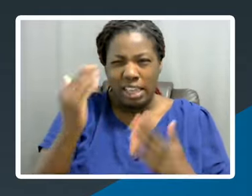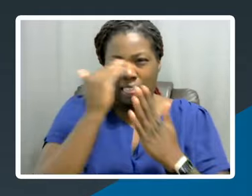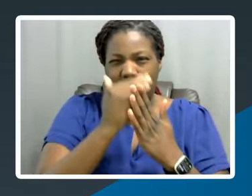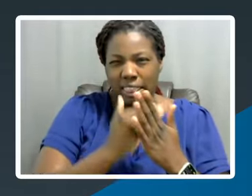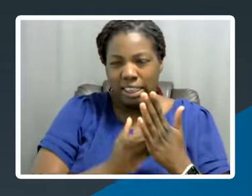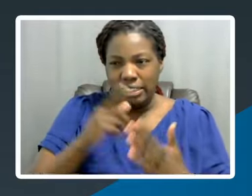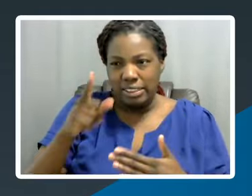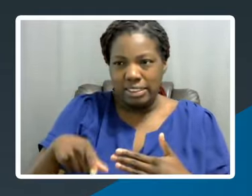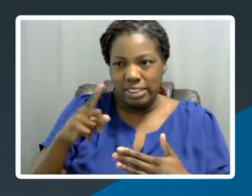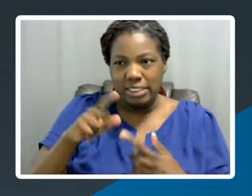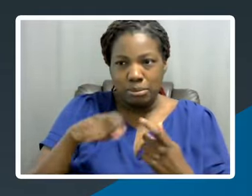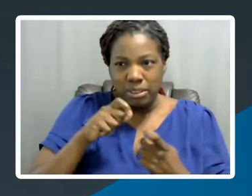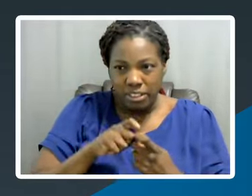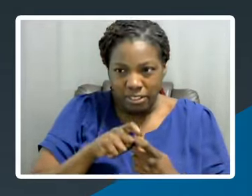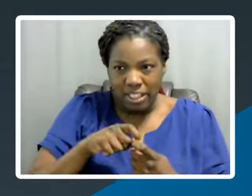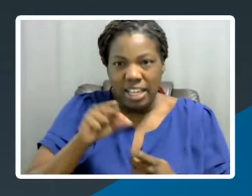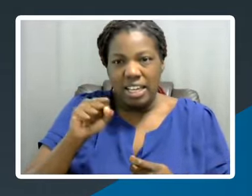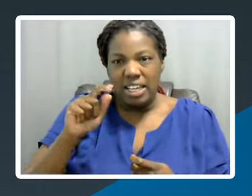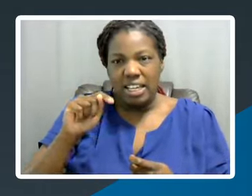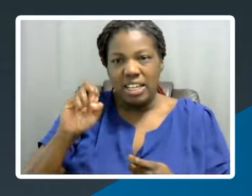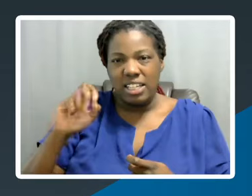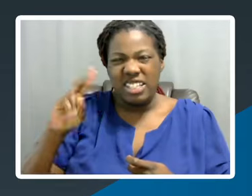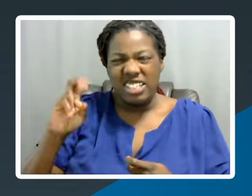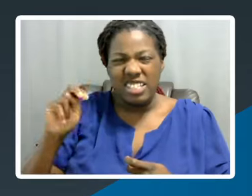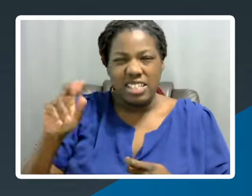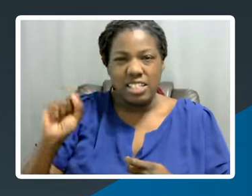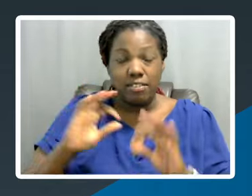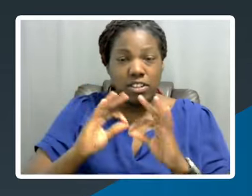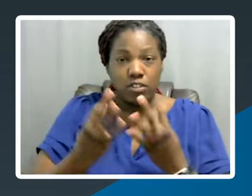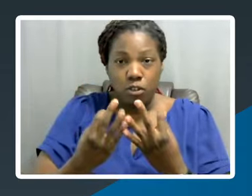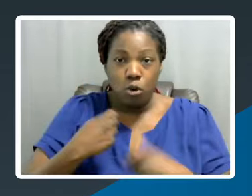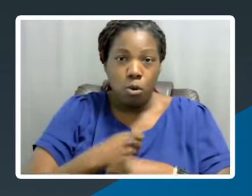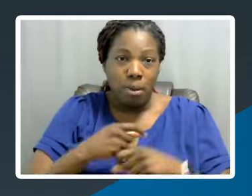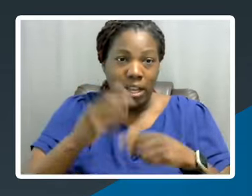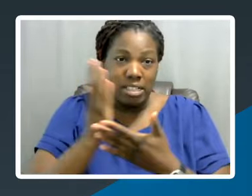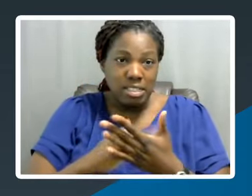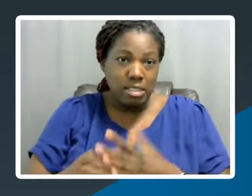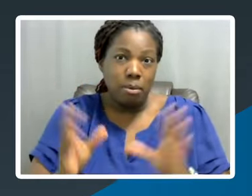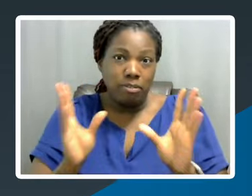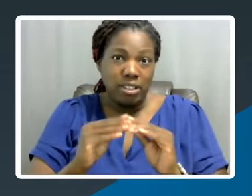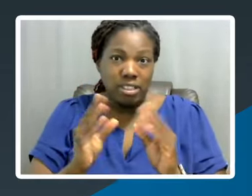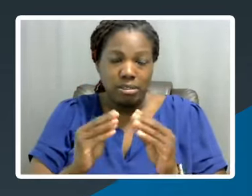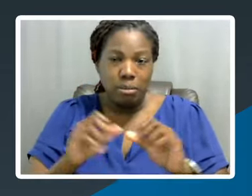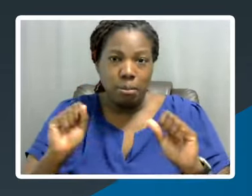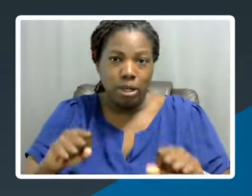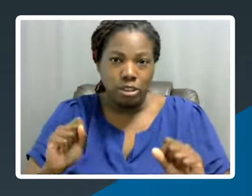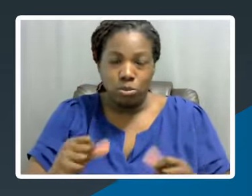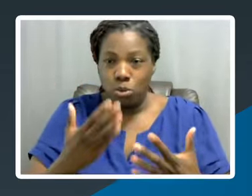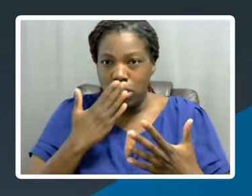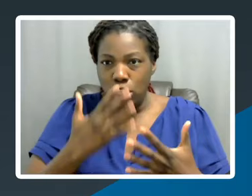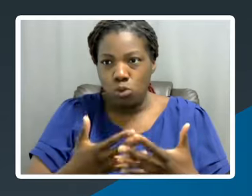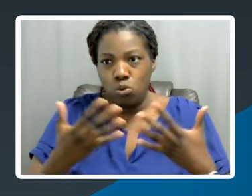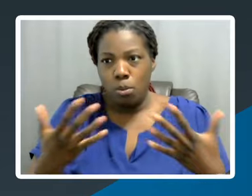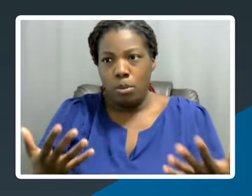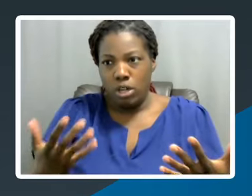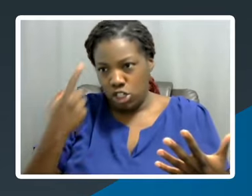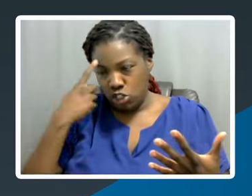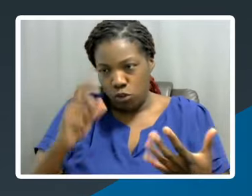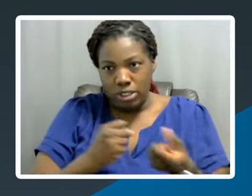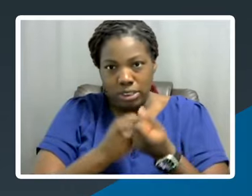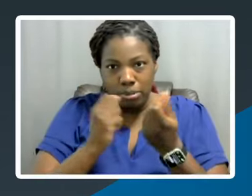particular, the Stevens family, who has made some of the sessions possible for you today. So thank you very much to our sponsors.